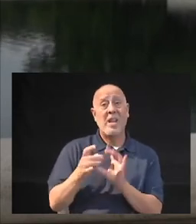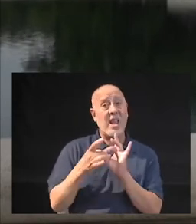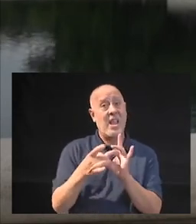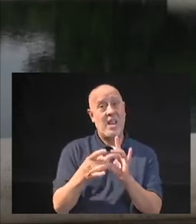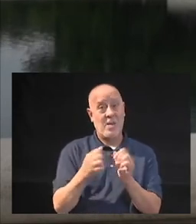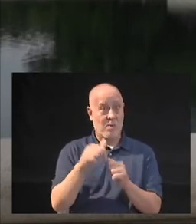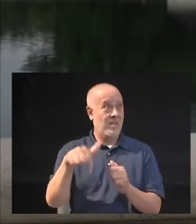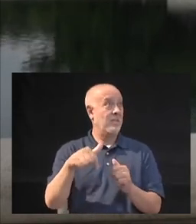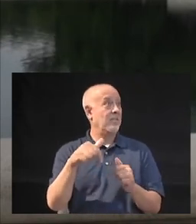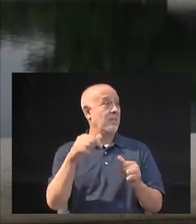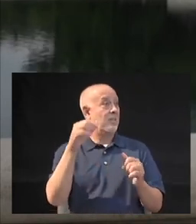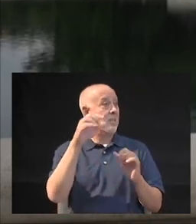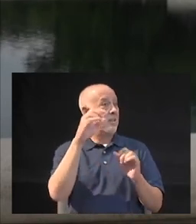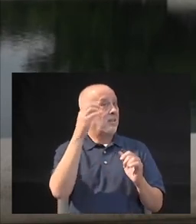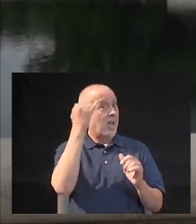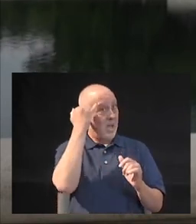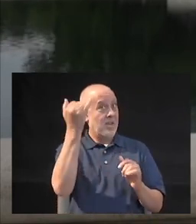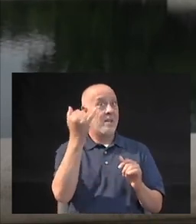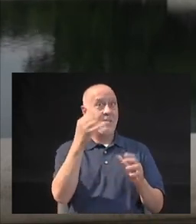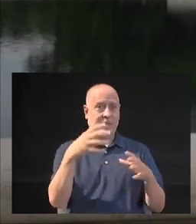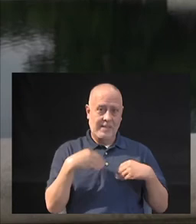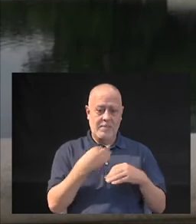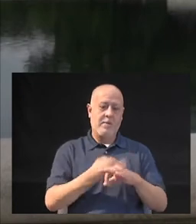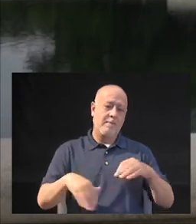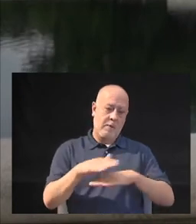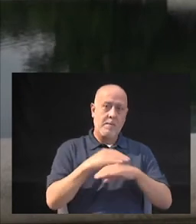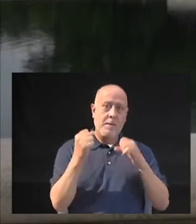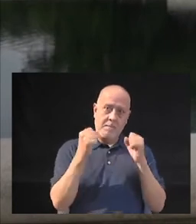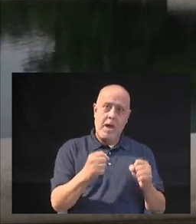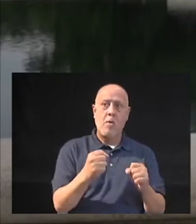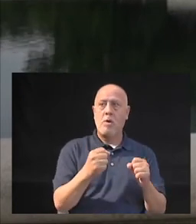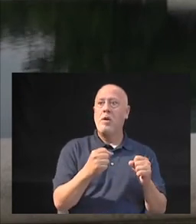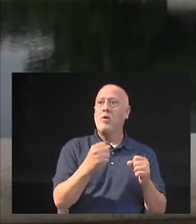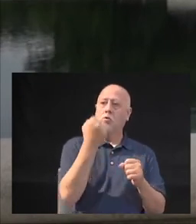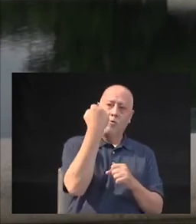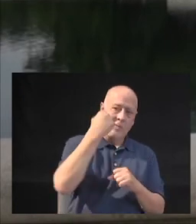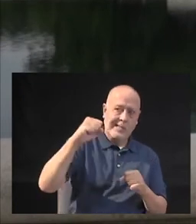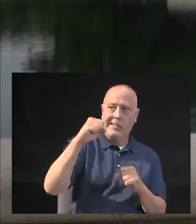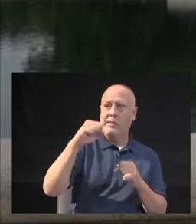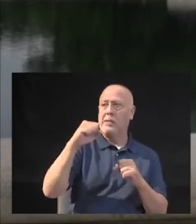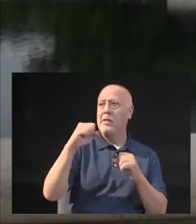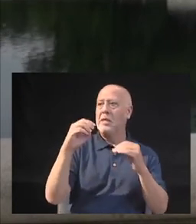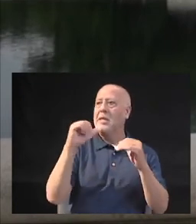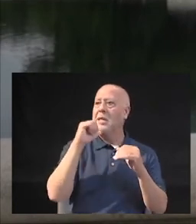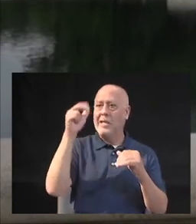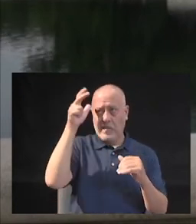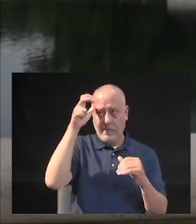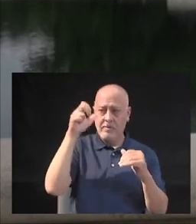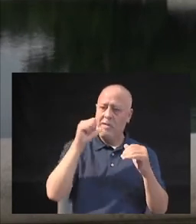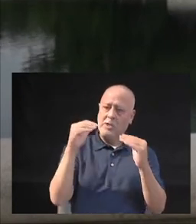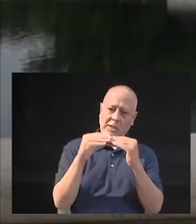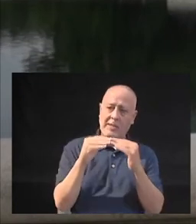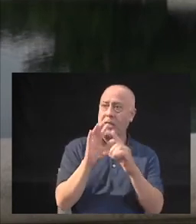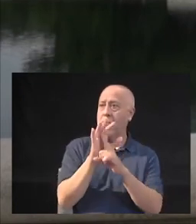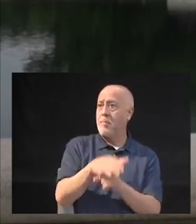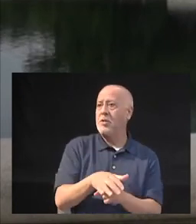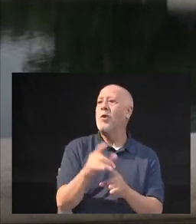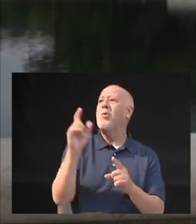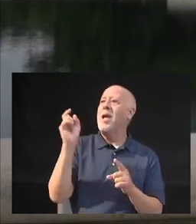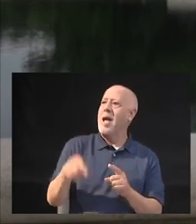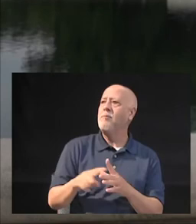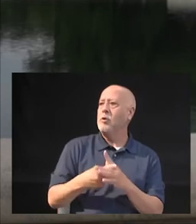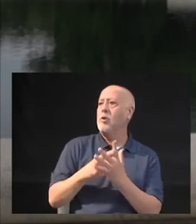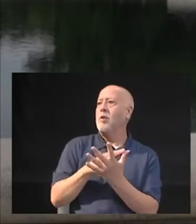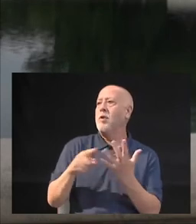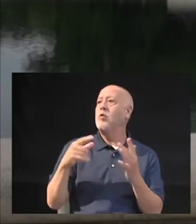this concept of accepting the freedom and the power that God gives us to resist evil, injustice, and oppression. We have to start there.